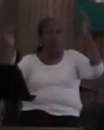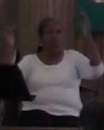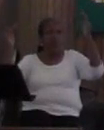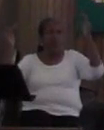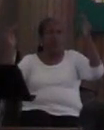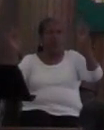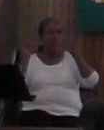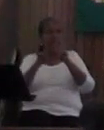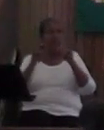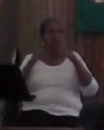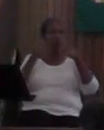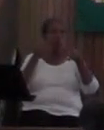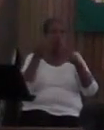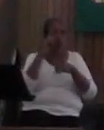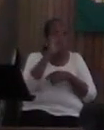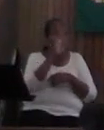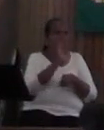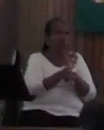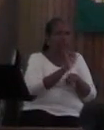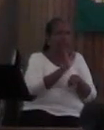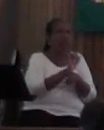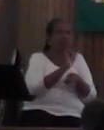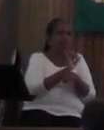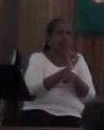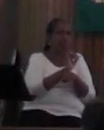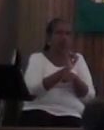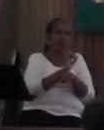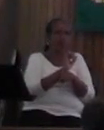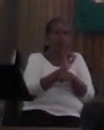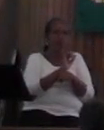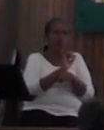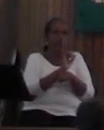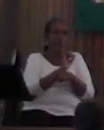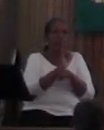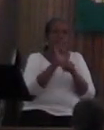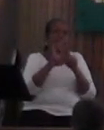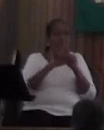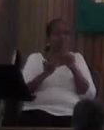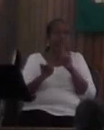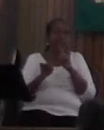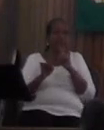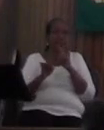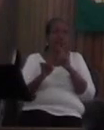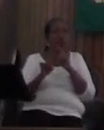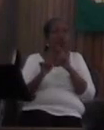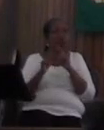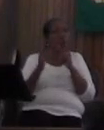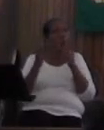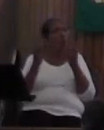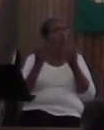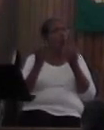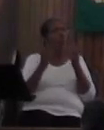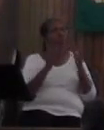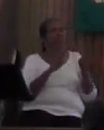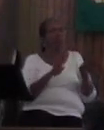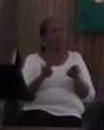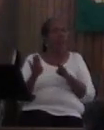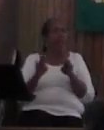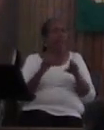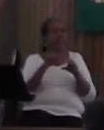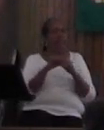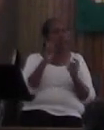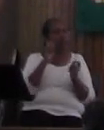as a reward for your actions, but inevitably wanting to act in a certain